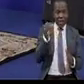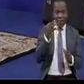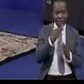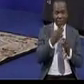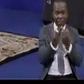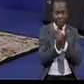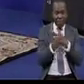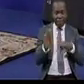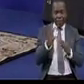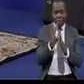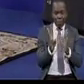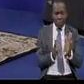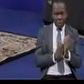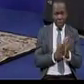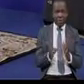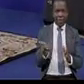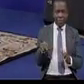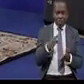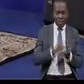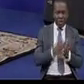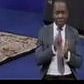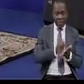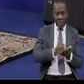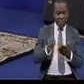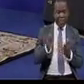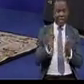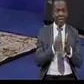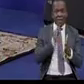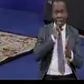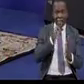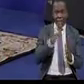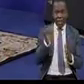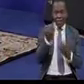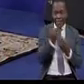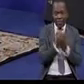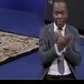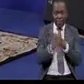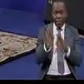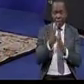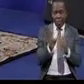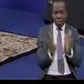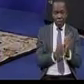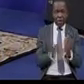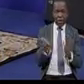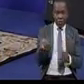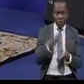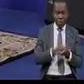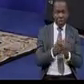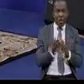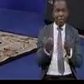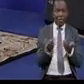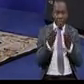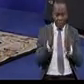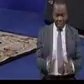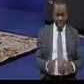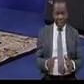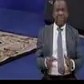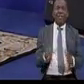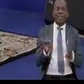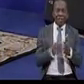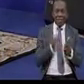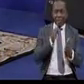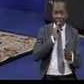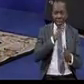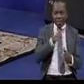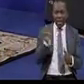free will is still there. And you become, you know, the highest of the ministers in your denomination, your free will